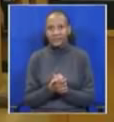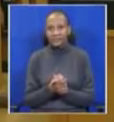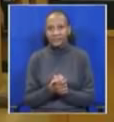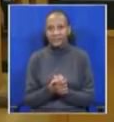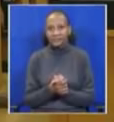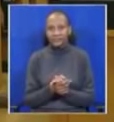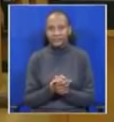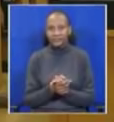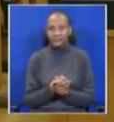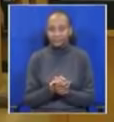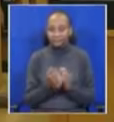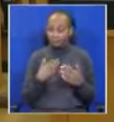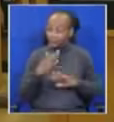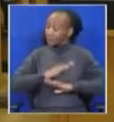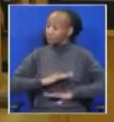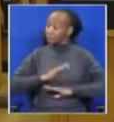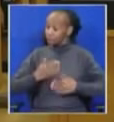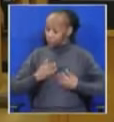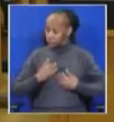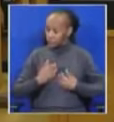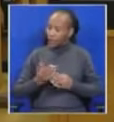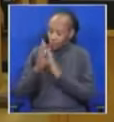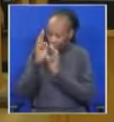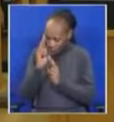I'm being very calm, Honorable Steenhuisen.